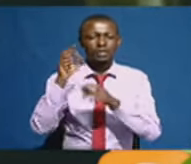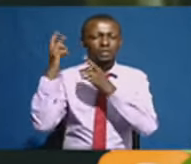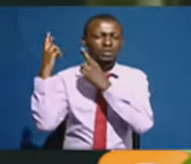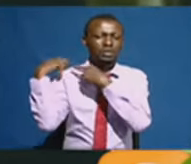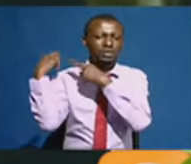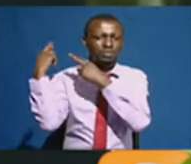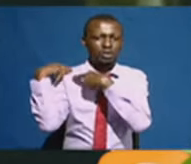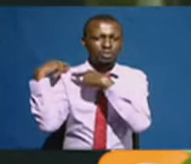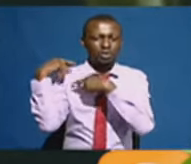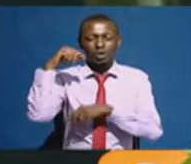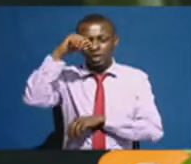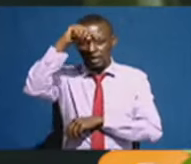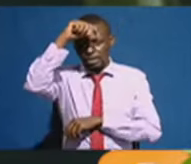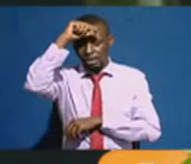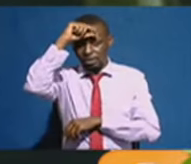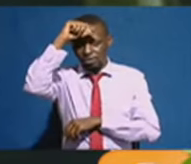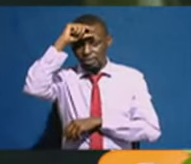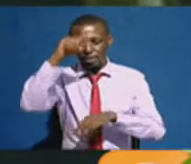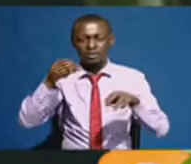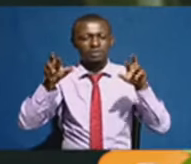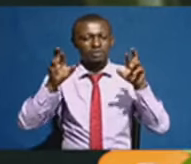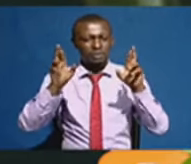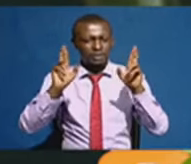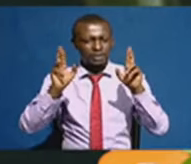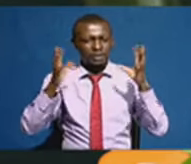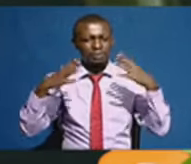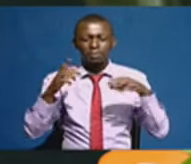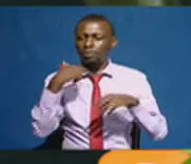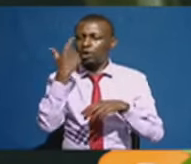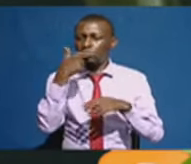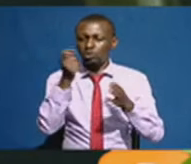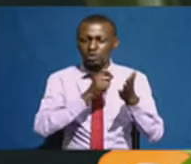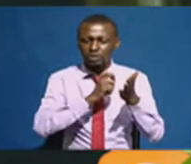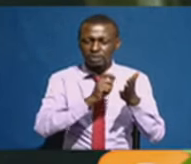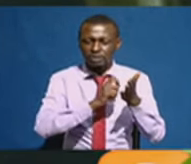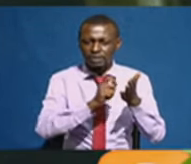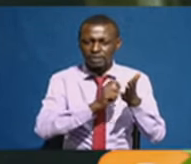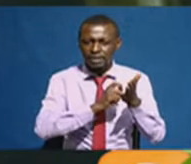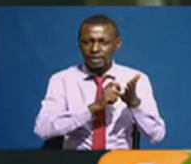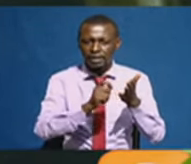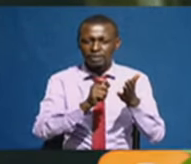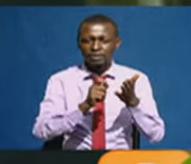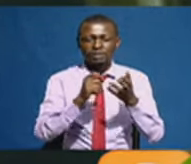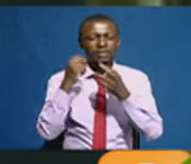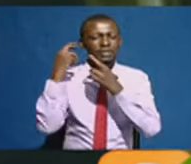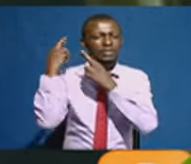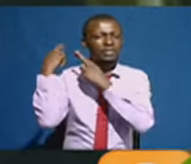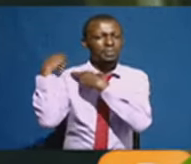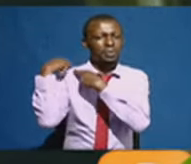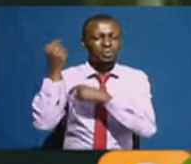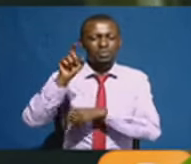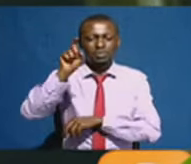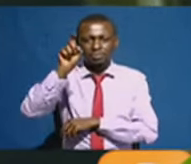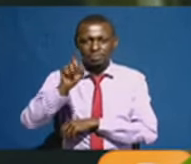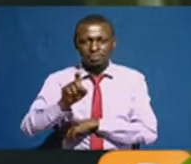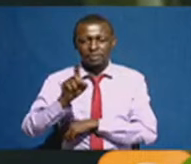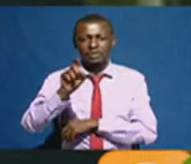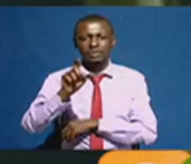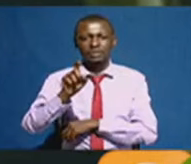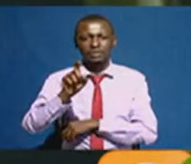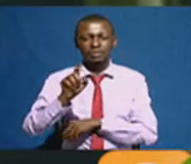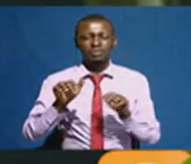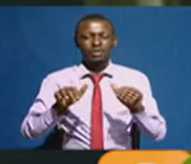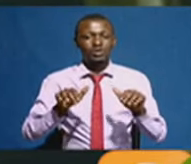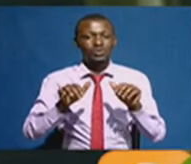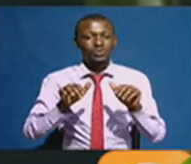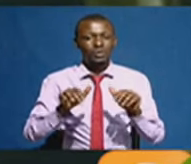Is the government willing to see that those people that signed should actually take responsibility? I will wait for the day